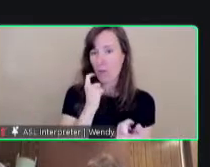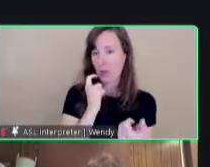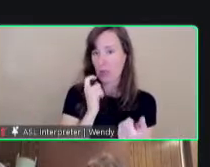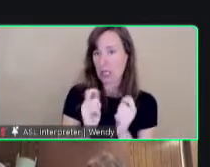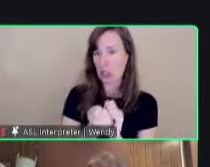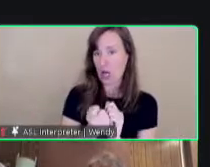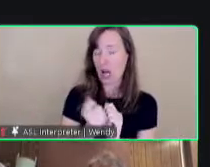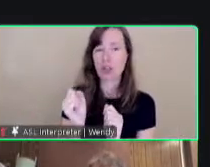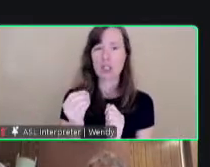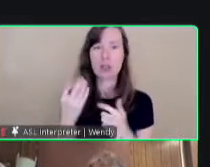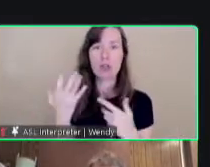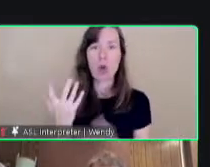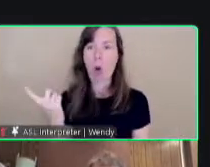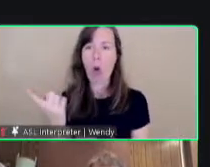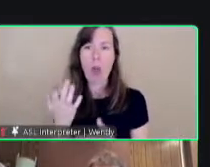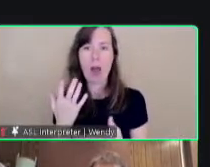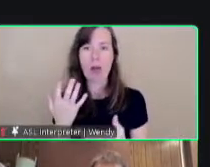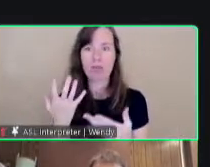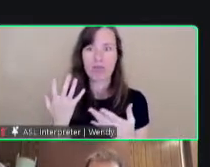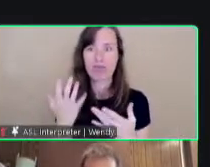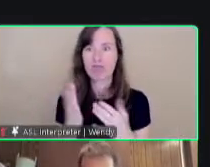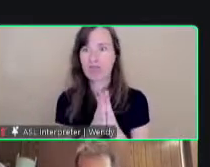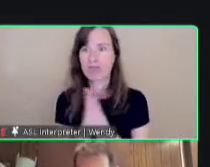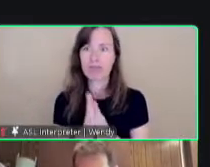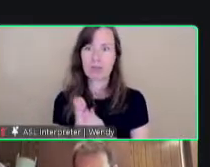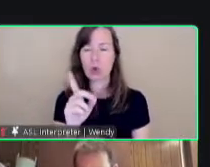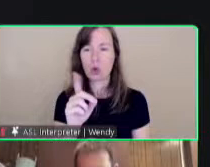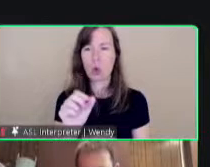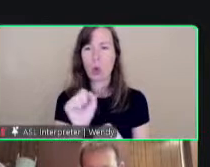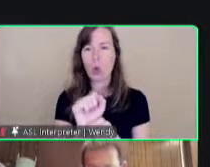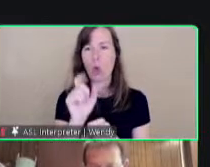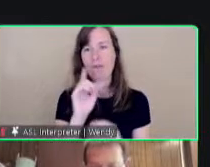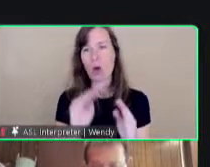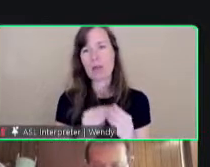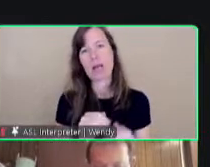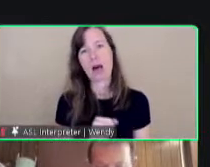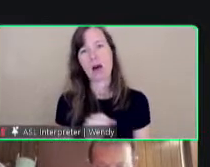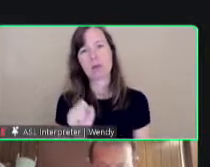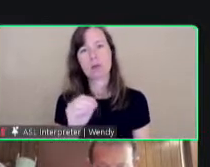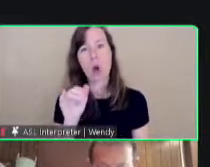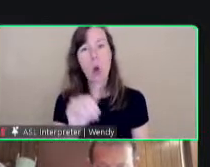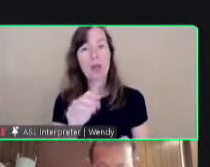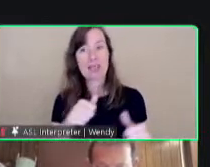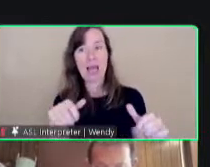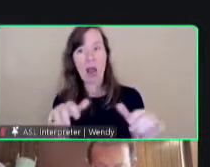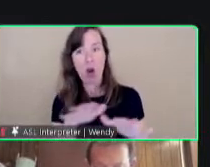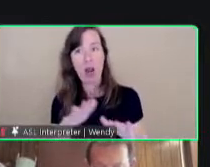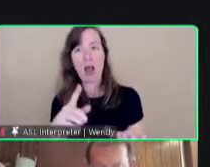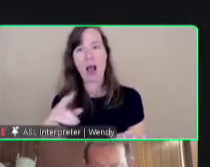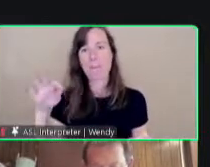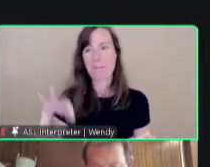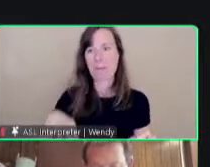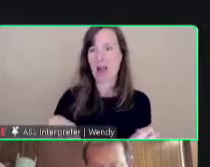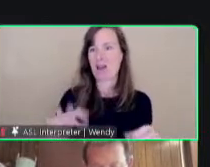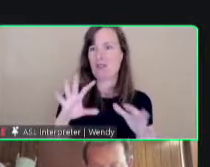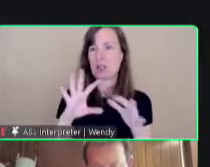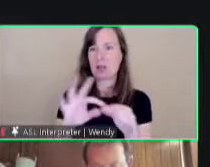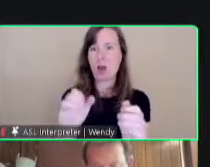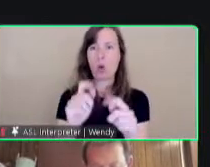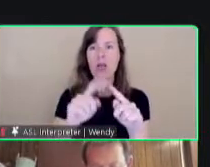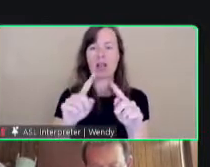for the town. But in this area with the benefits, I think all of that was tied to various formulas